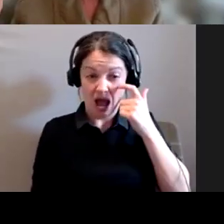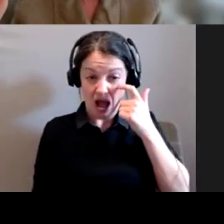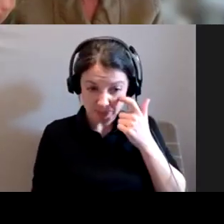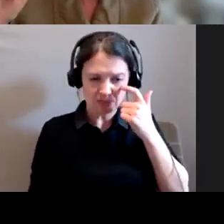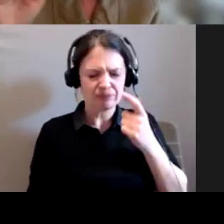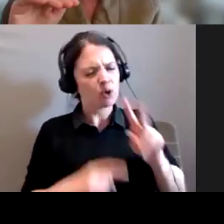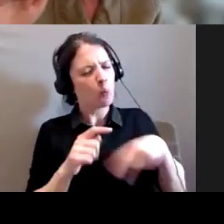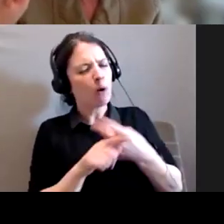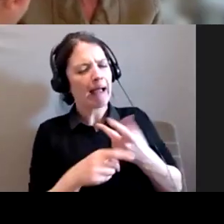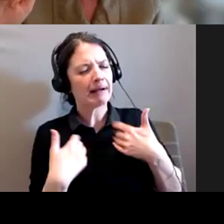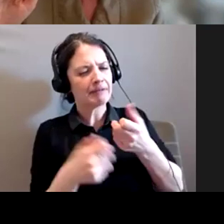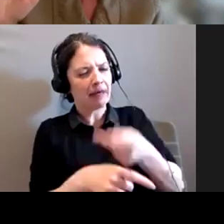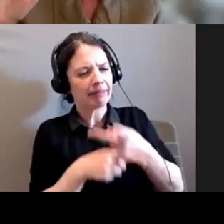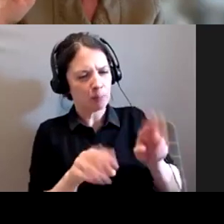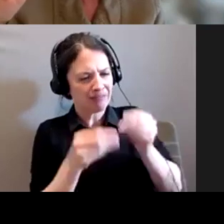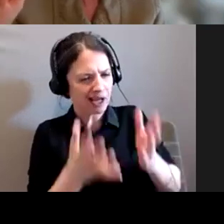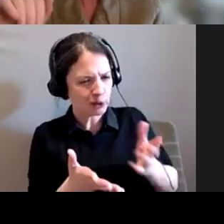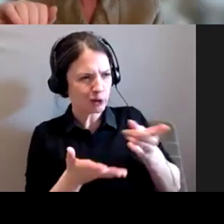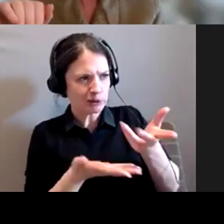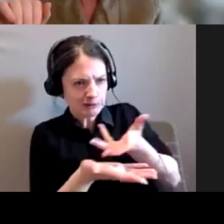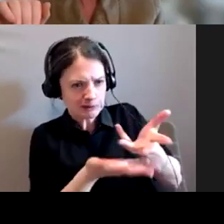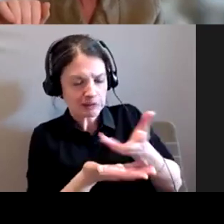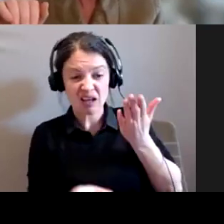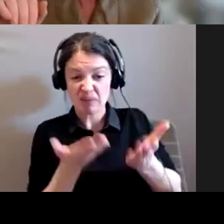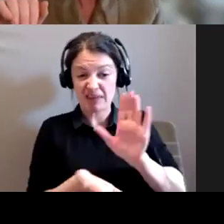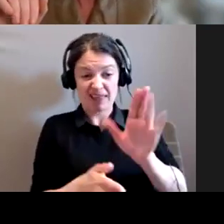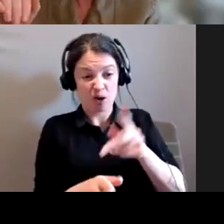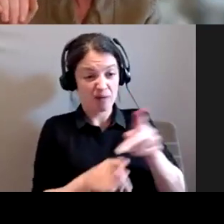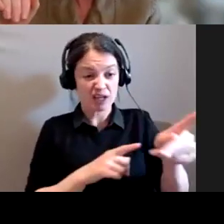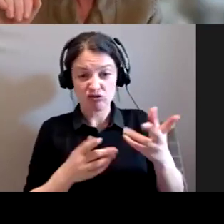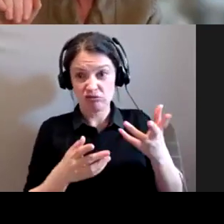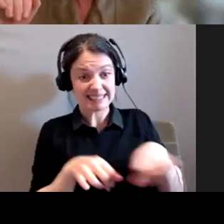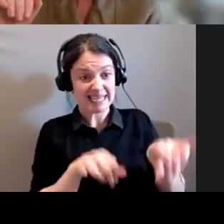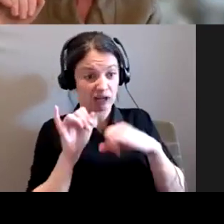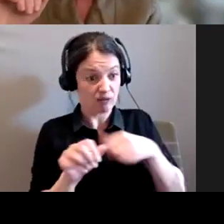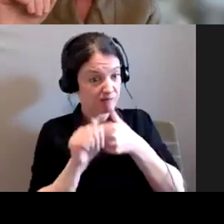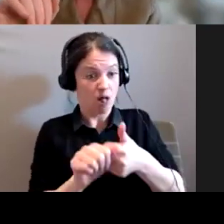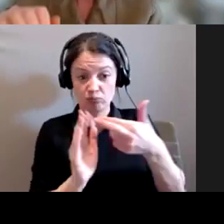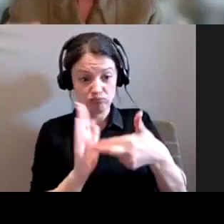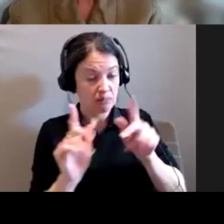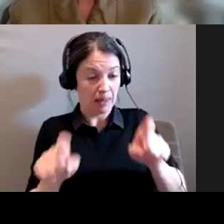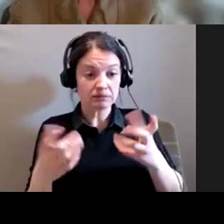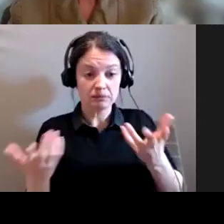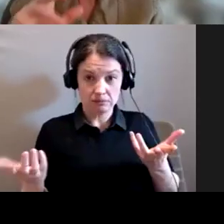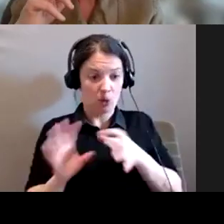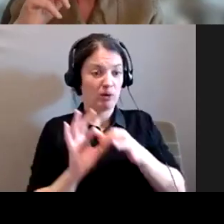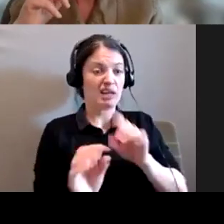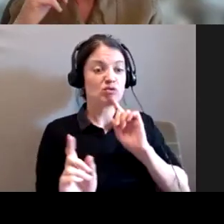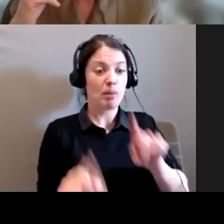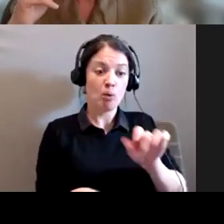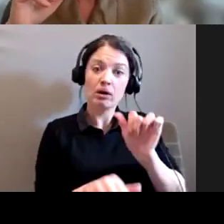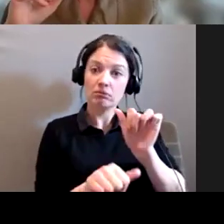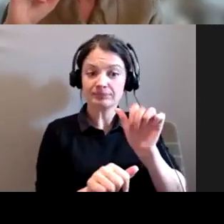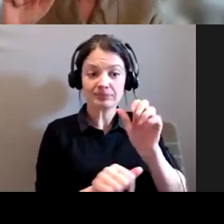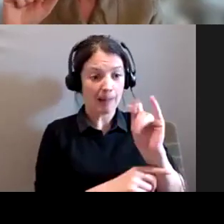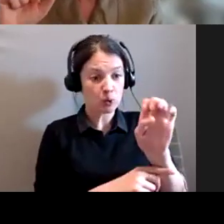who's interacting, who may have different professional standards that they need to meet around reporting abuse. But I think